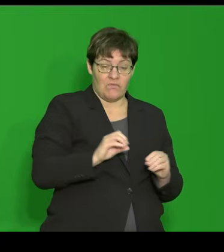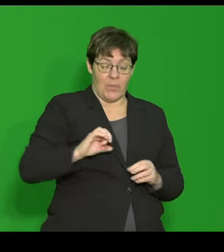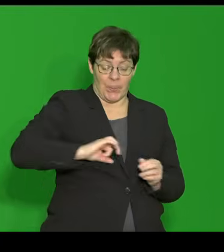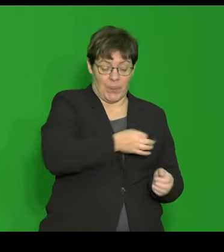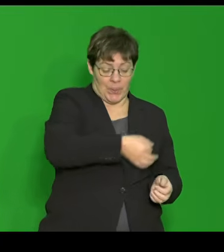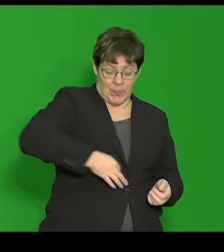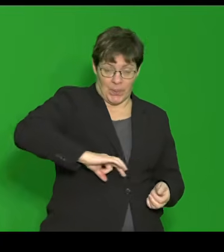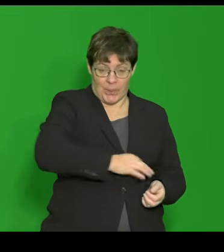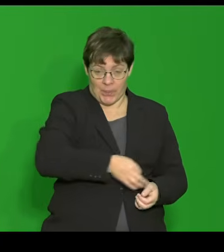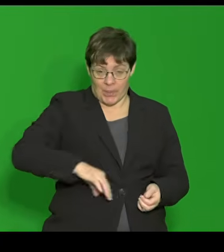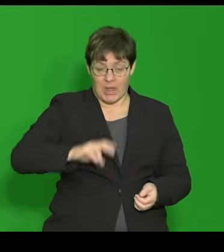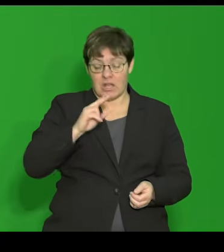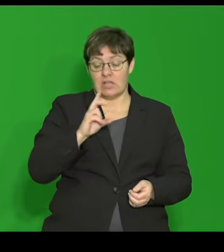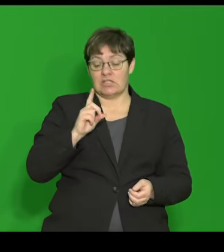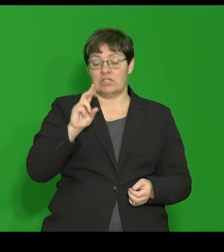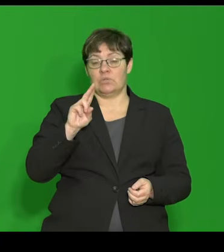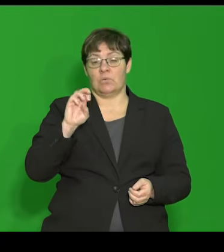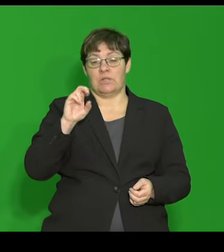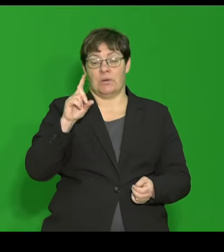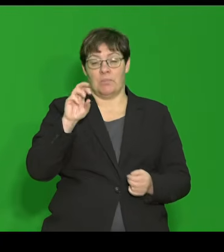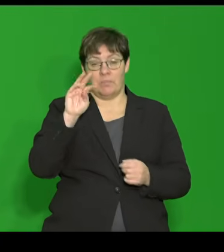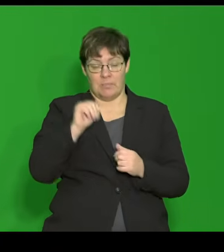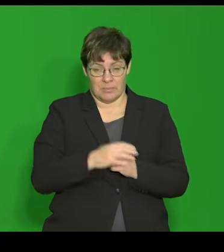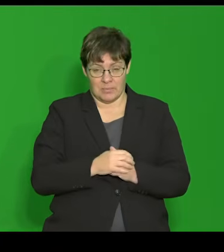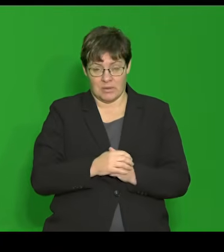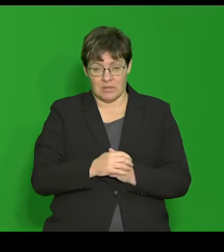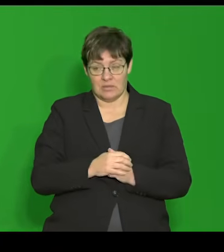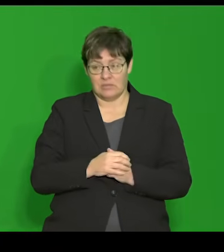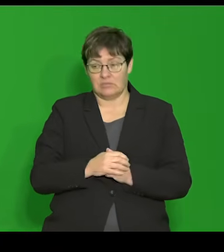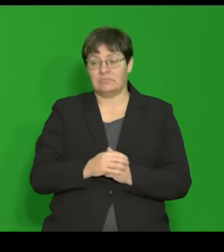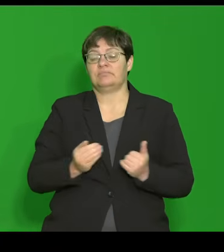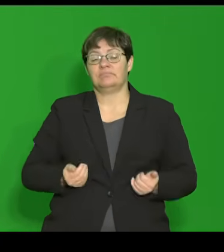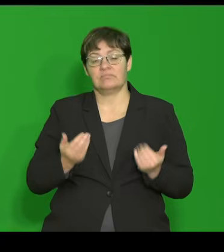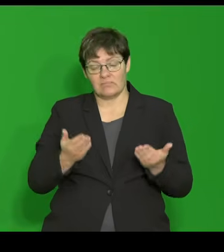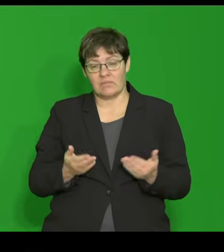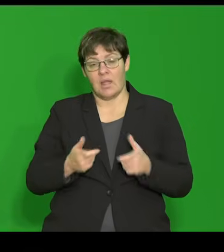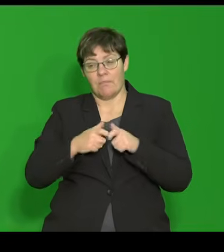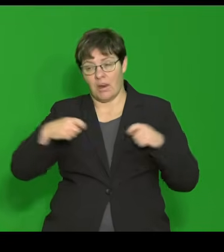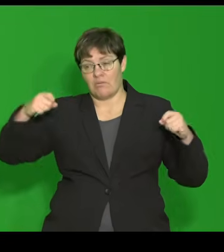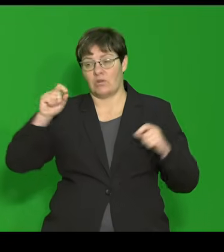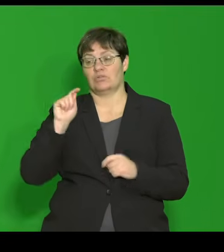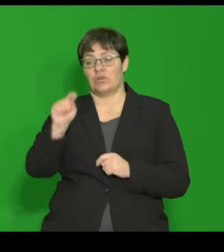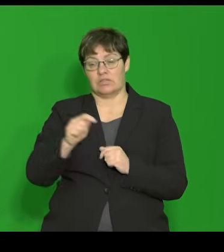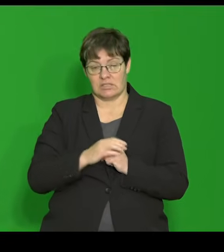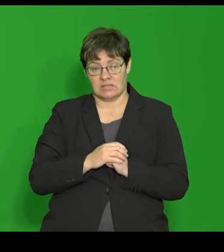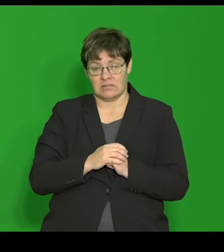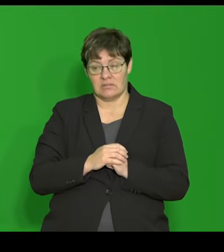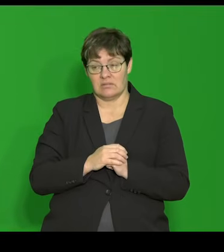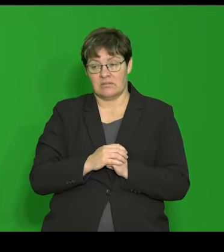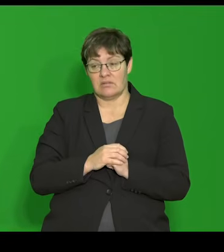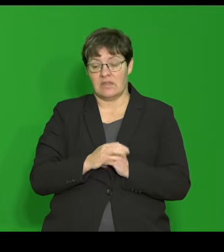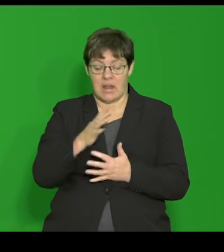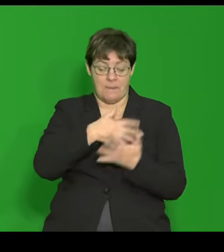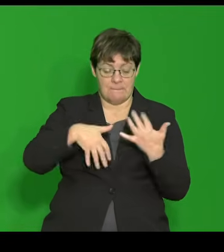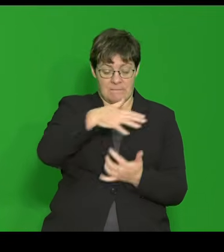into the small intestine, which is the duodenum, along with enzymes produced by the pancreatic duct,